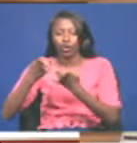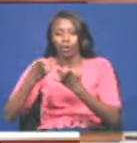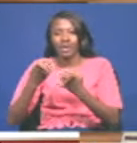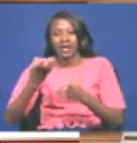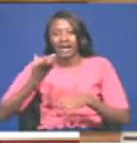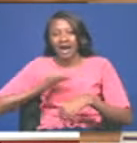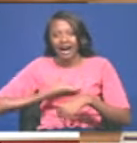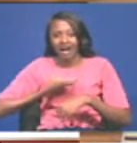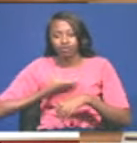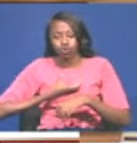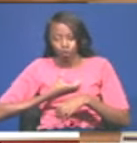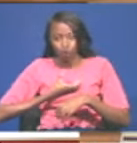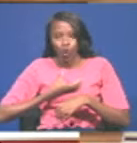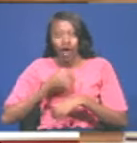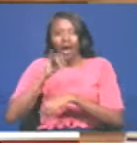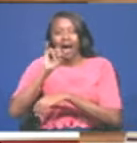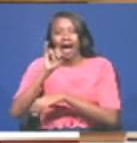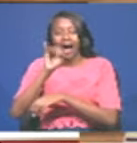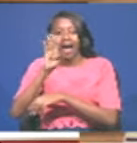IBEC.